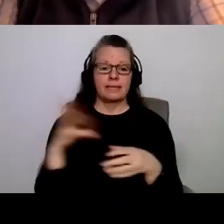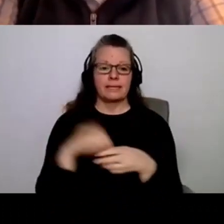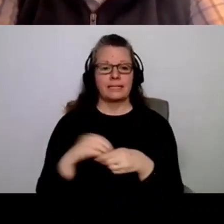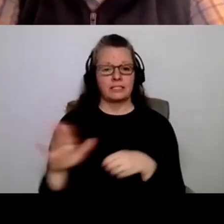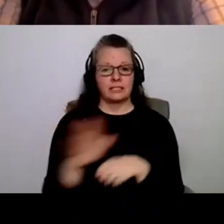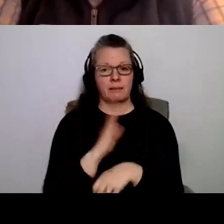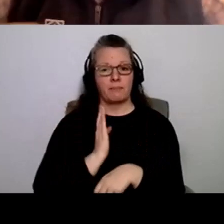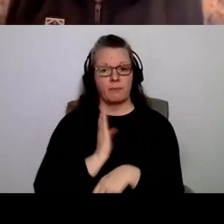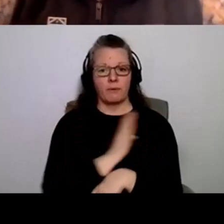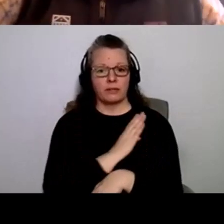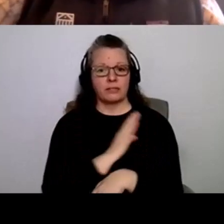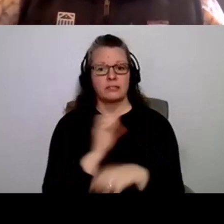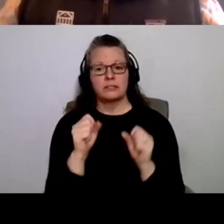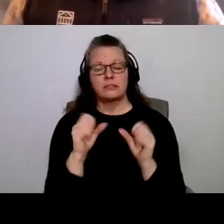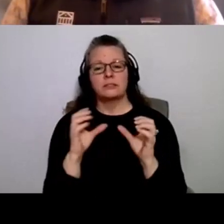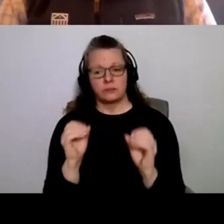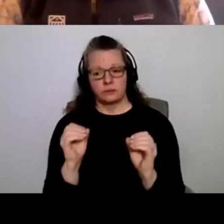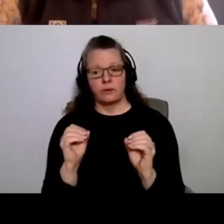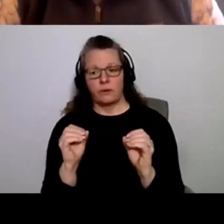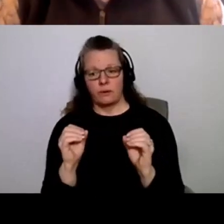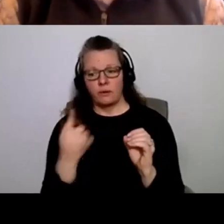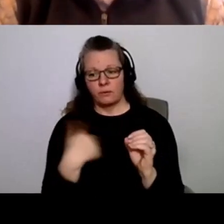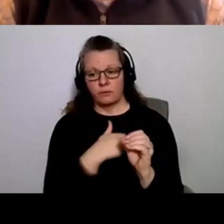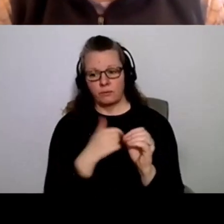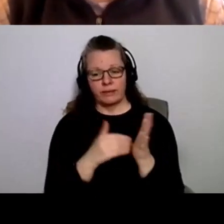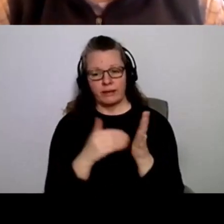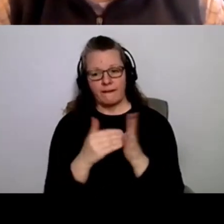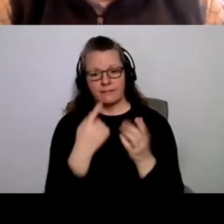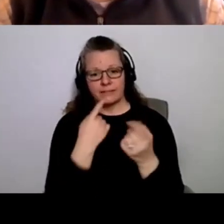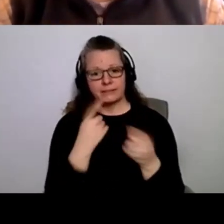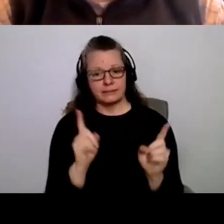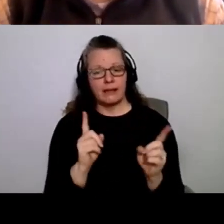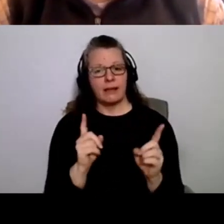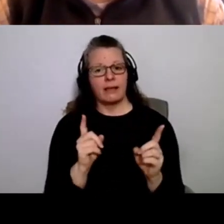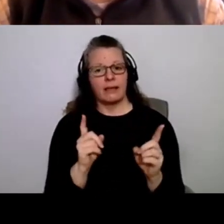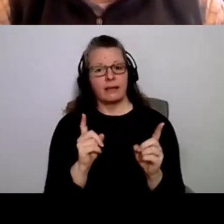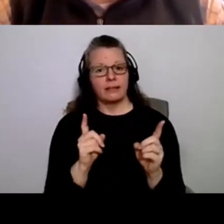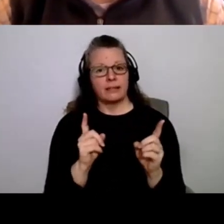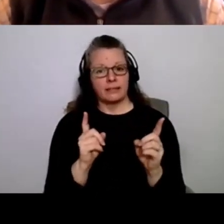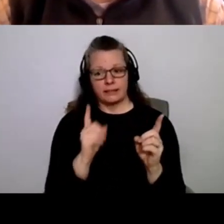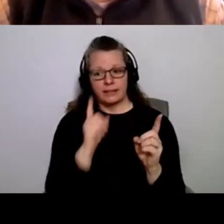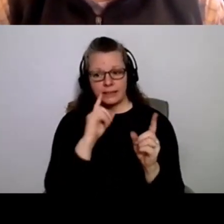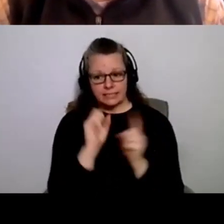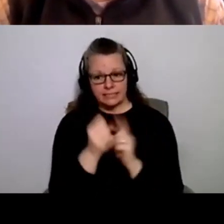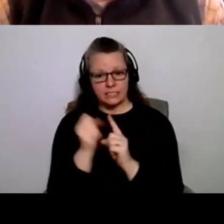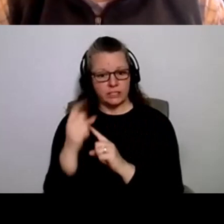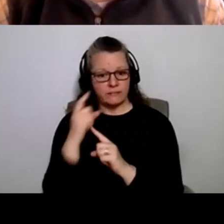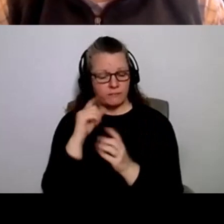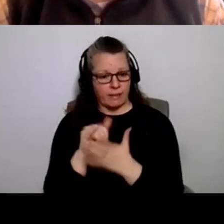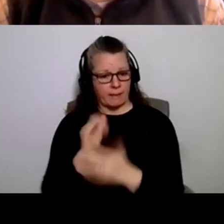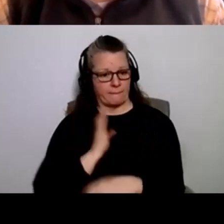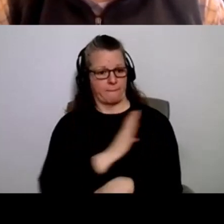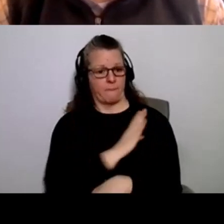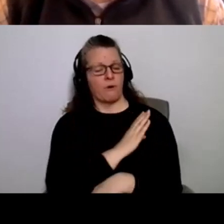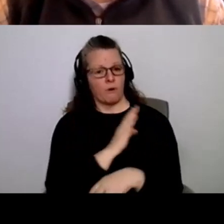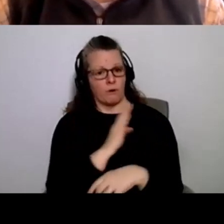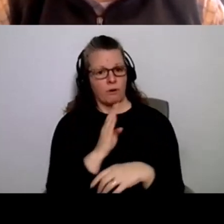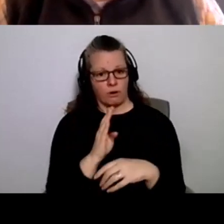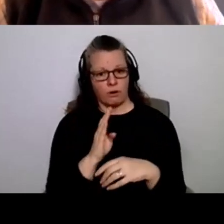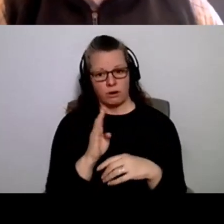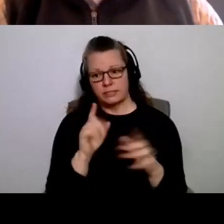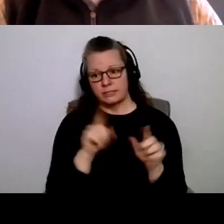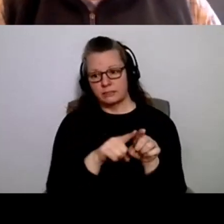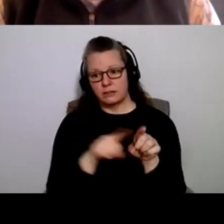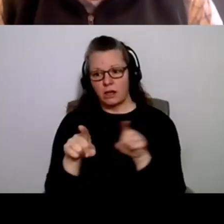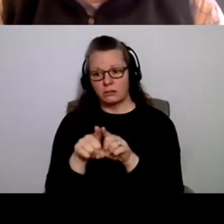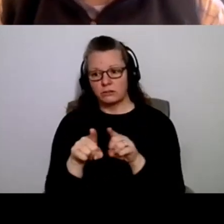boards. So we often say that the condition of the board is also,